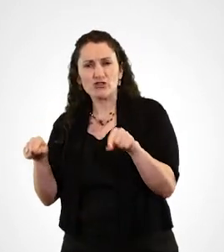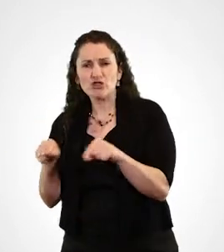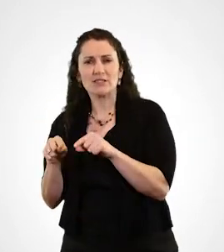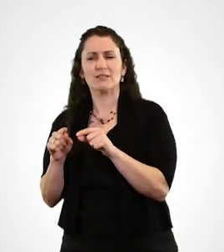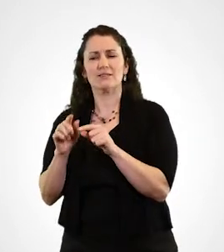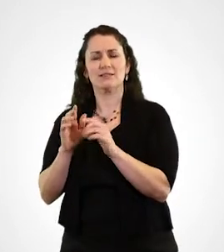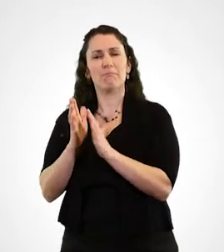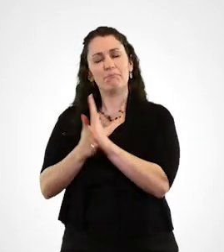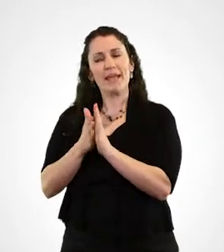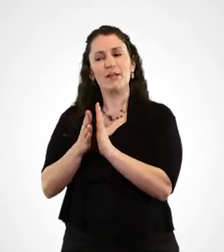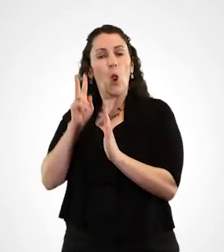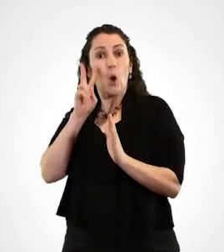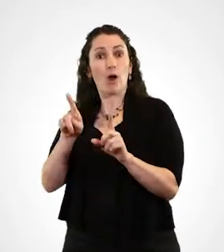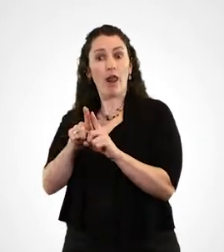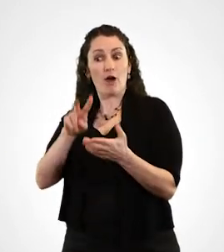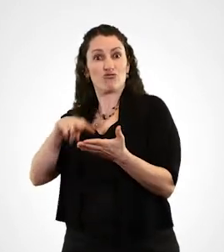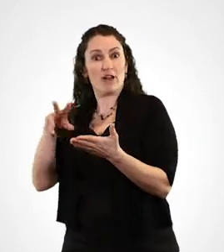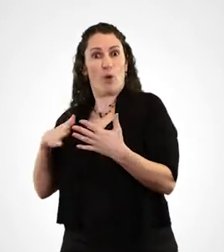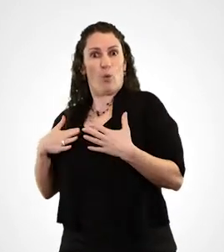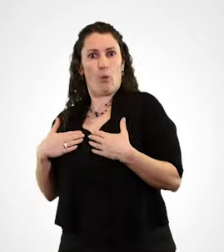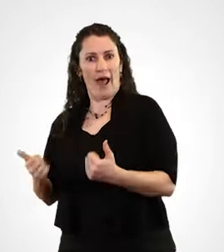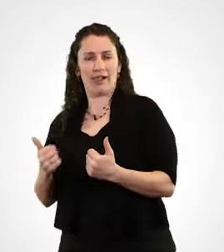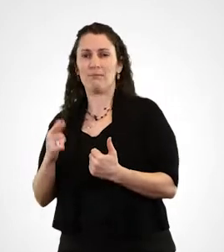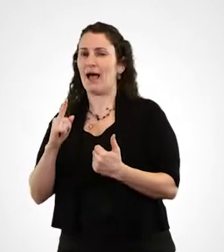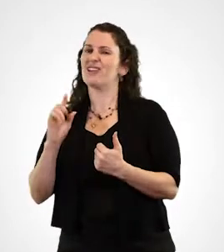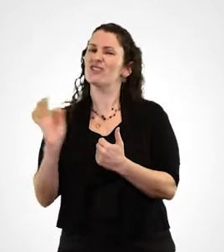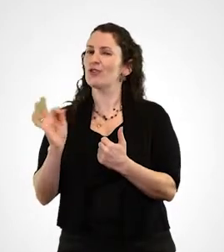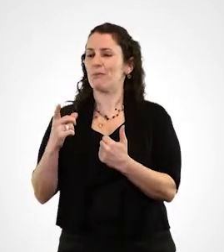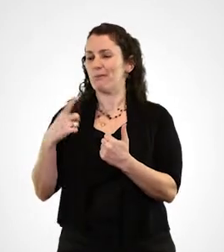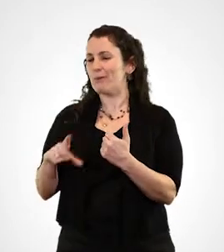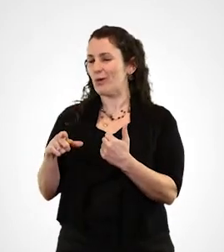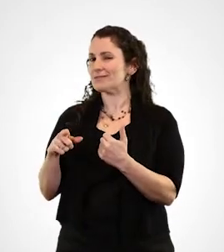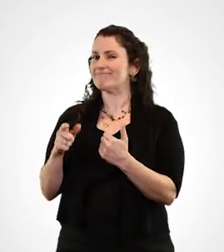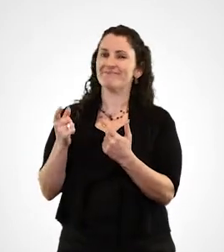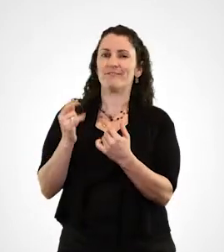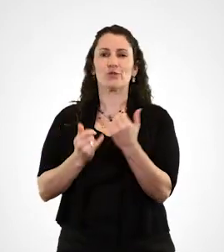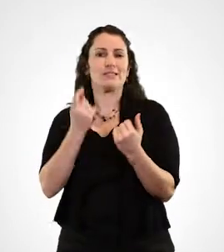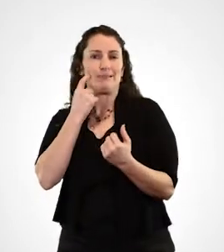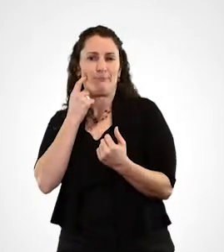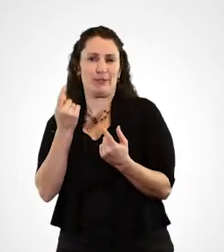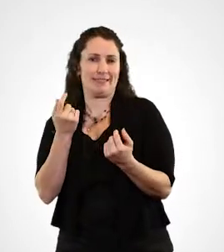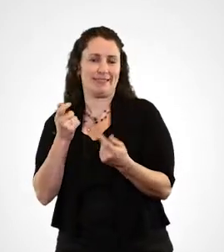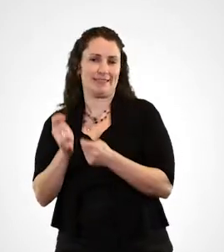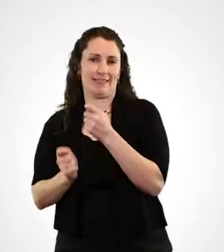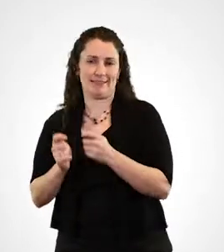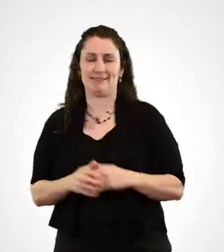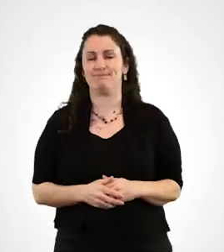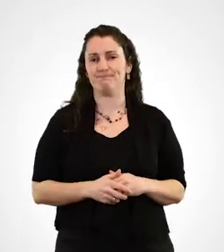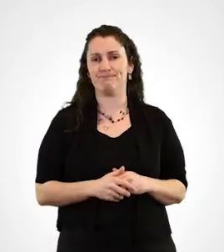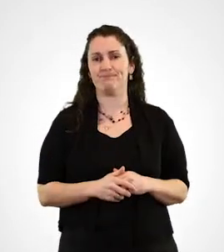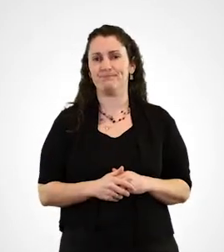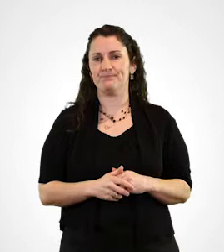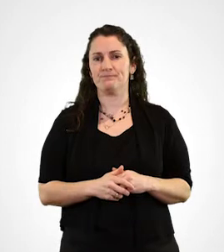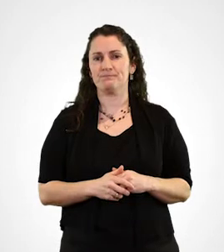very well, even though their comprehension scores are a little higher than their vocabulary scores. As you could see,